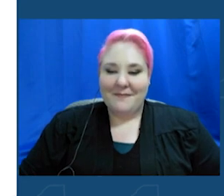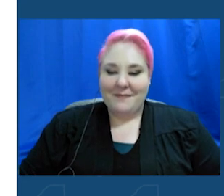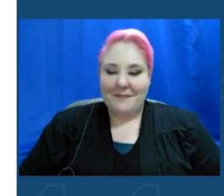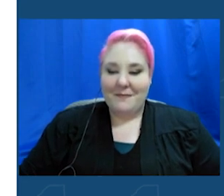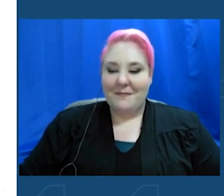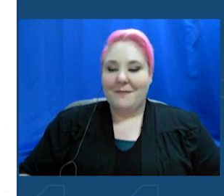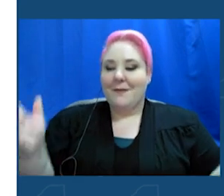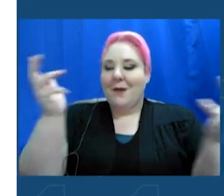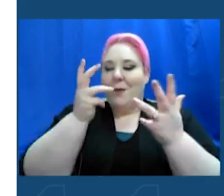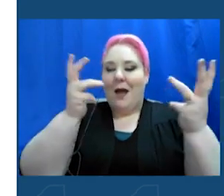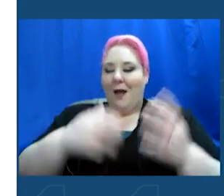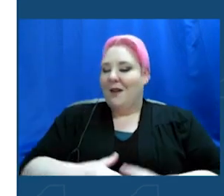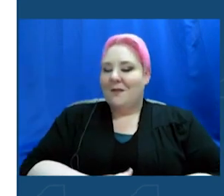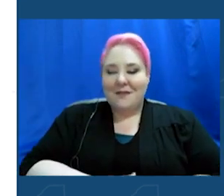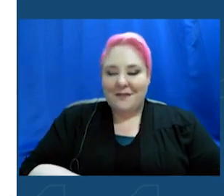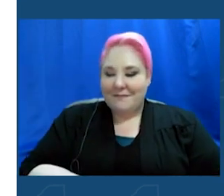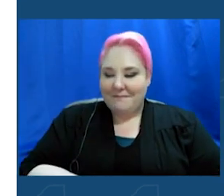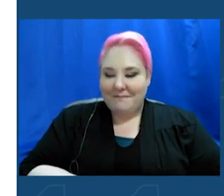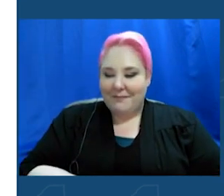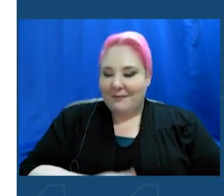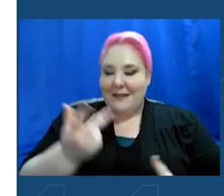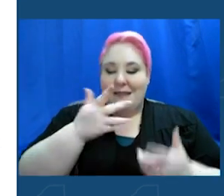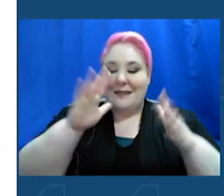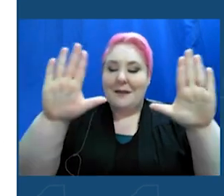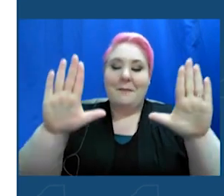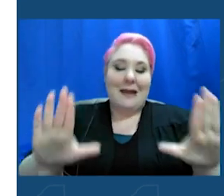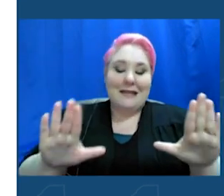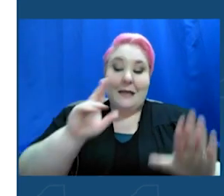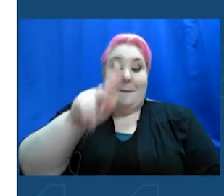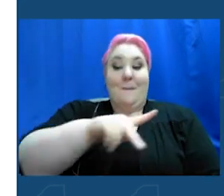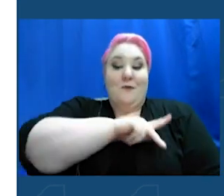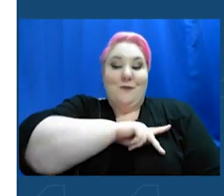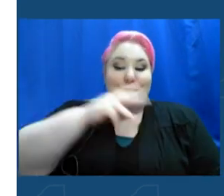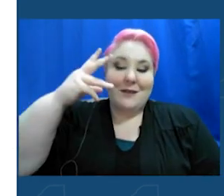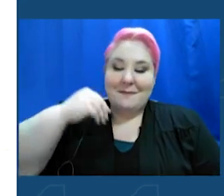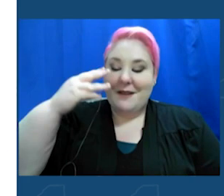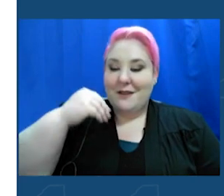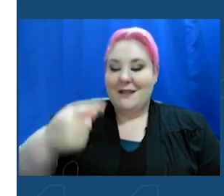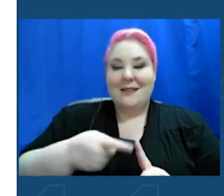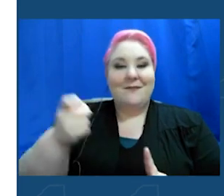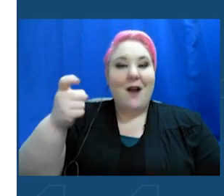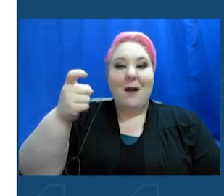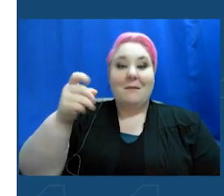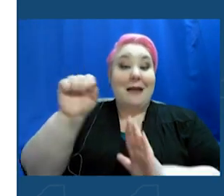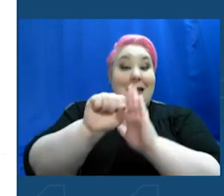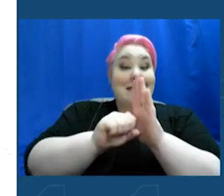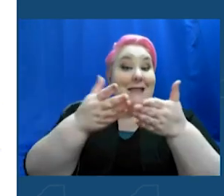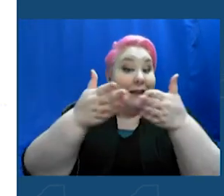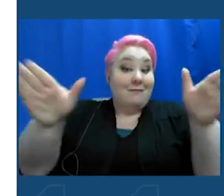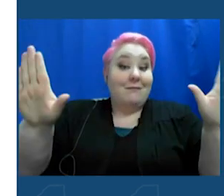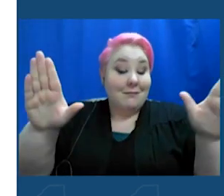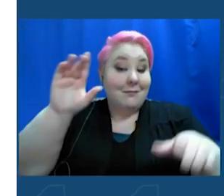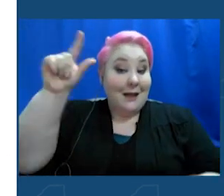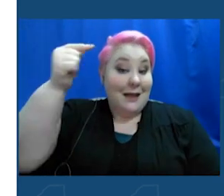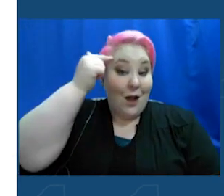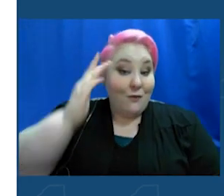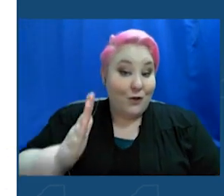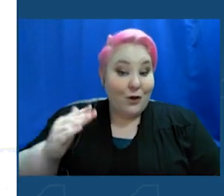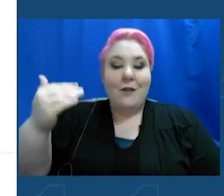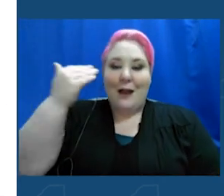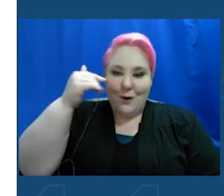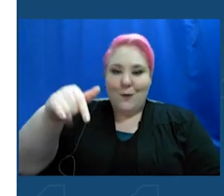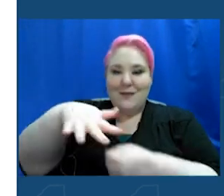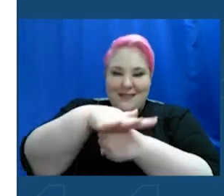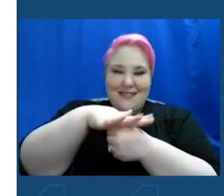Wow, that's amazing, very personal experiences from a statewide governor who knows this area